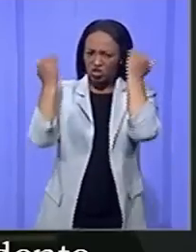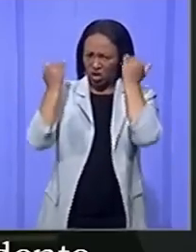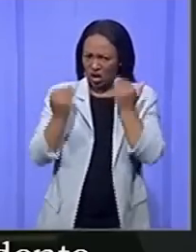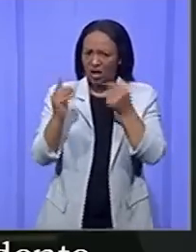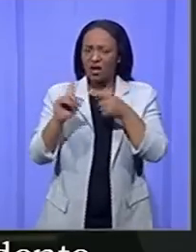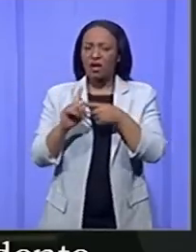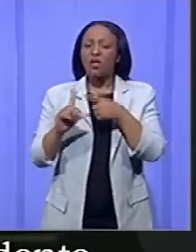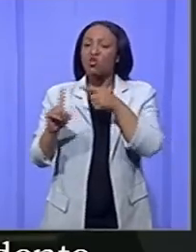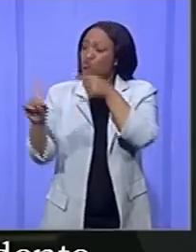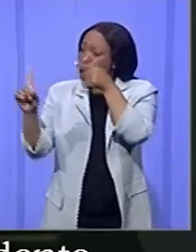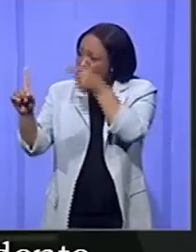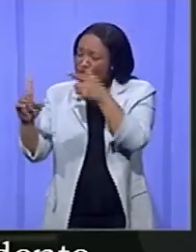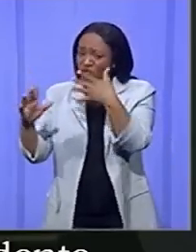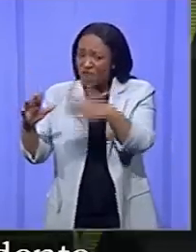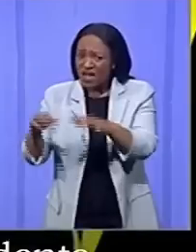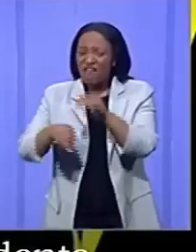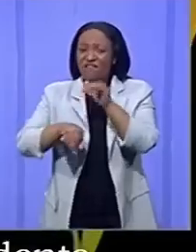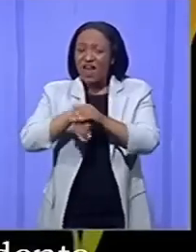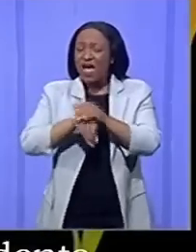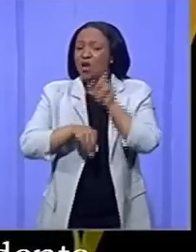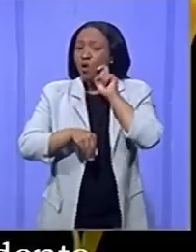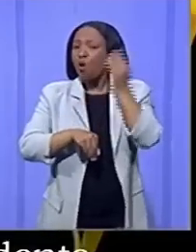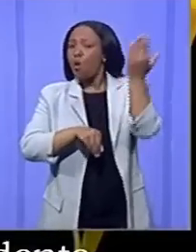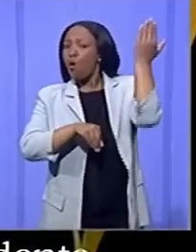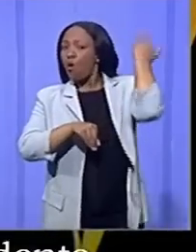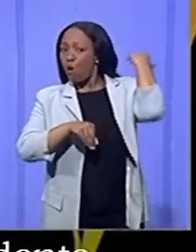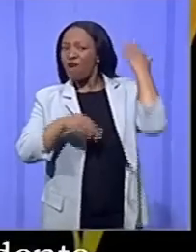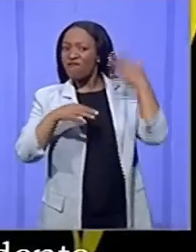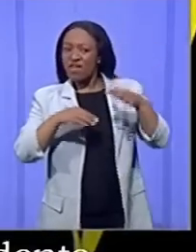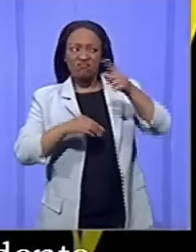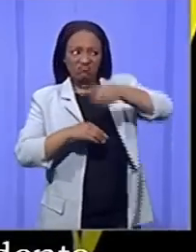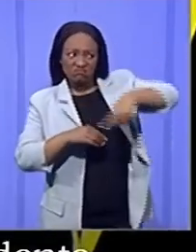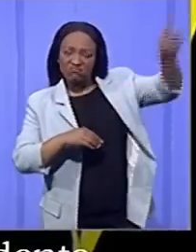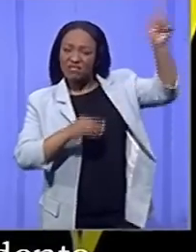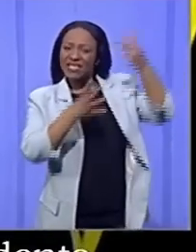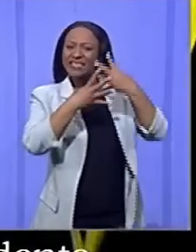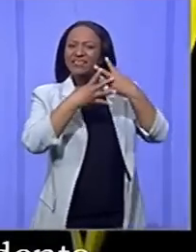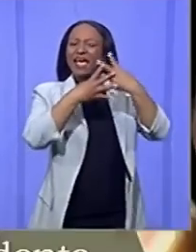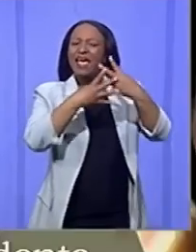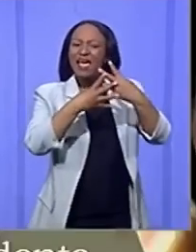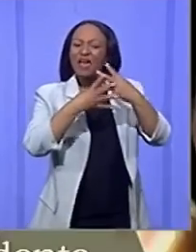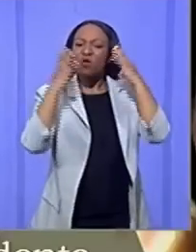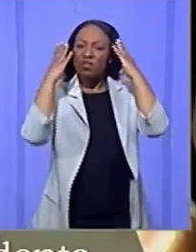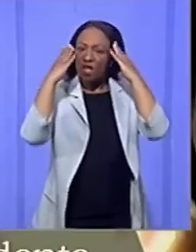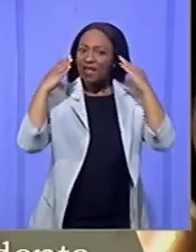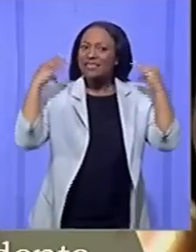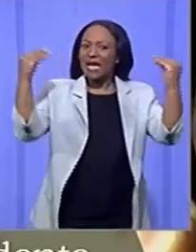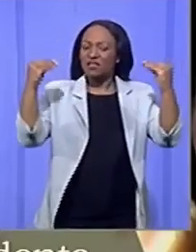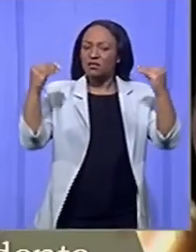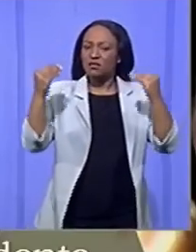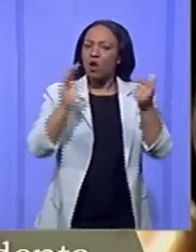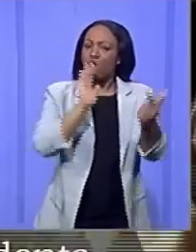of my old friends to jail with Roman Dutch law, which you enjoyed.